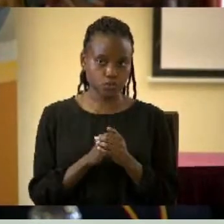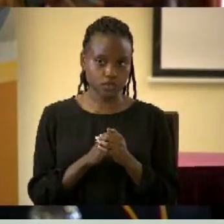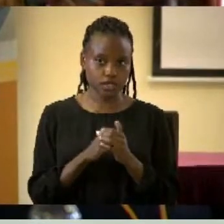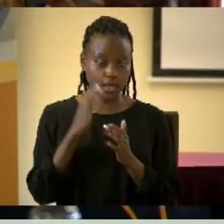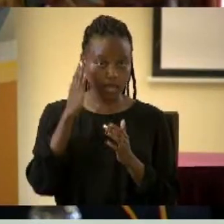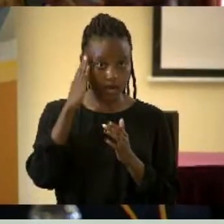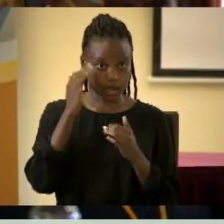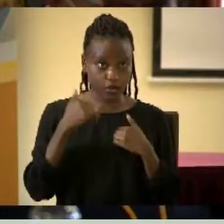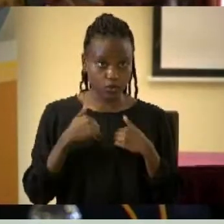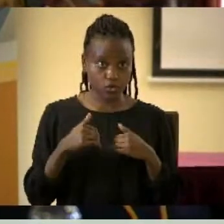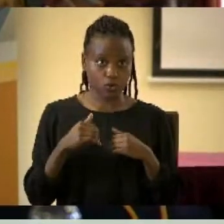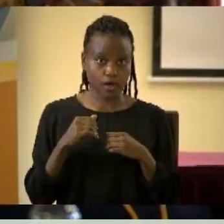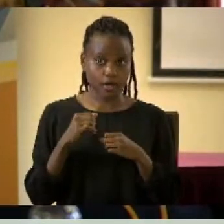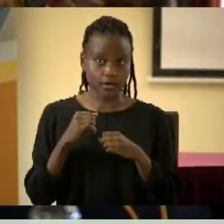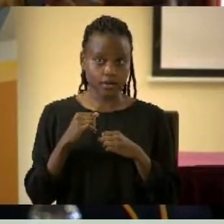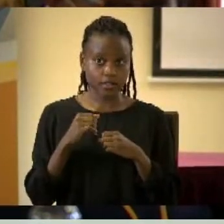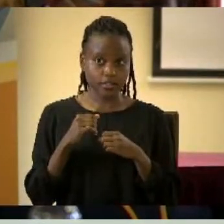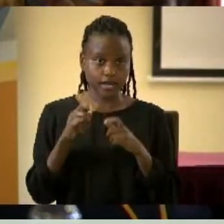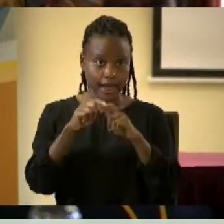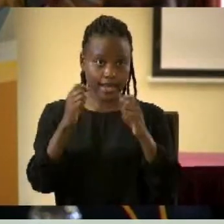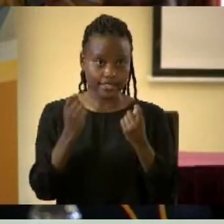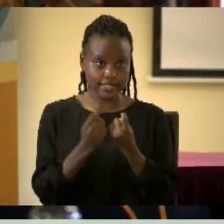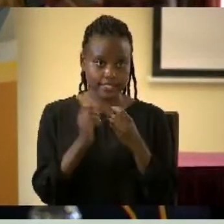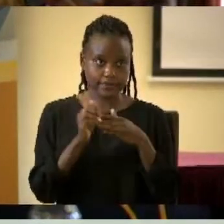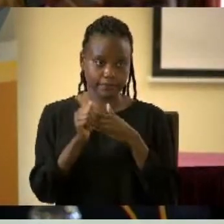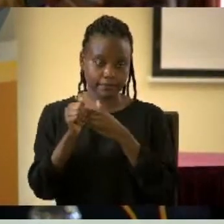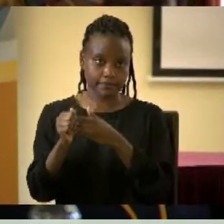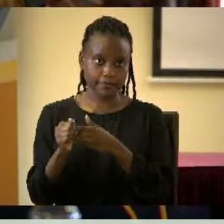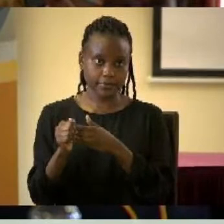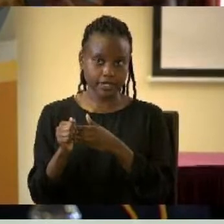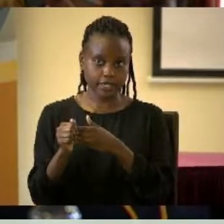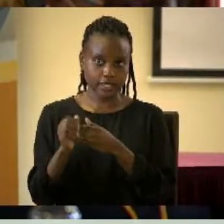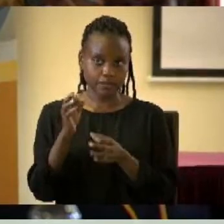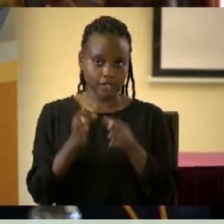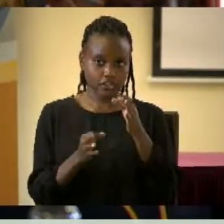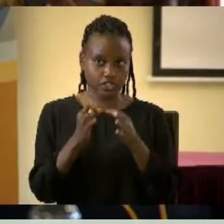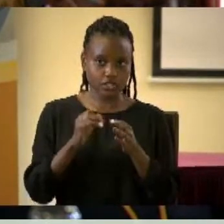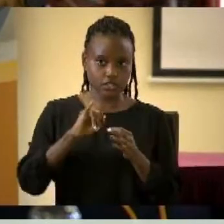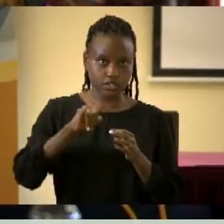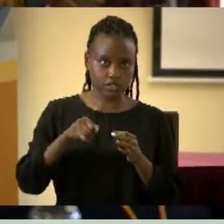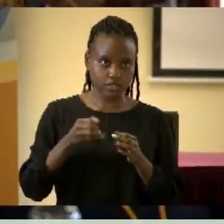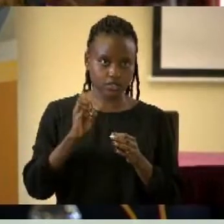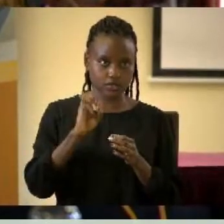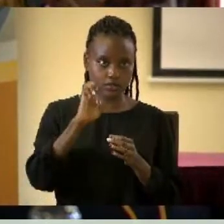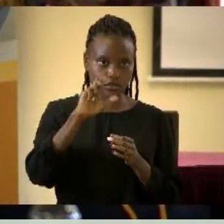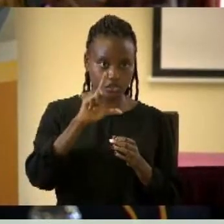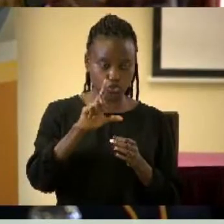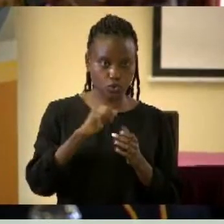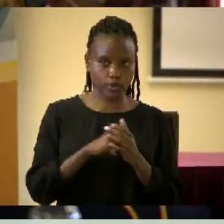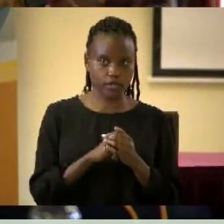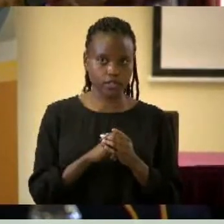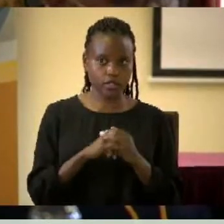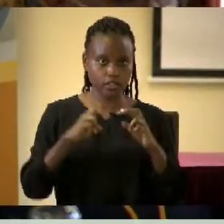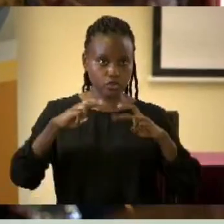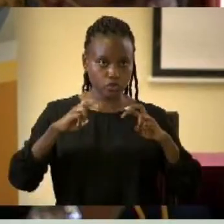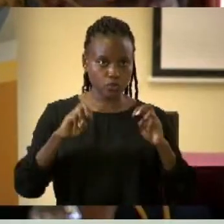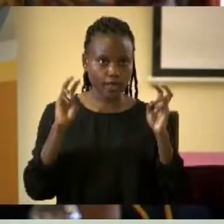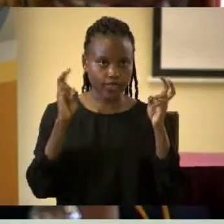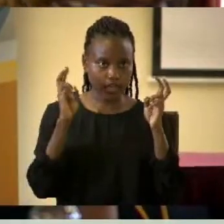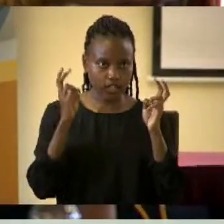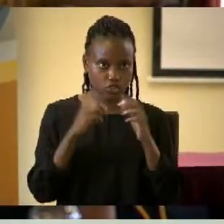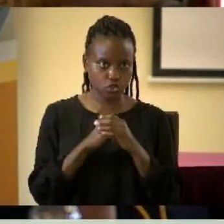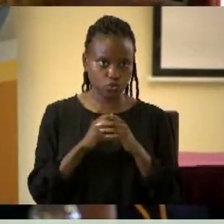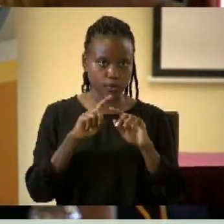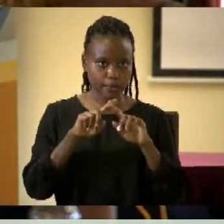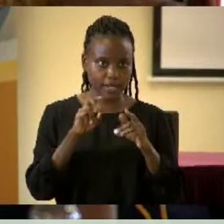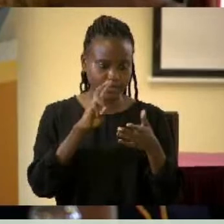you had a task force led by Justice Joel Ngugi to look at this issue. But